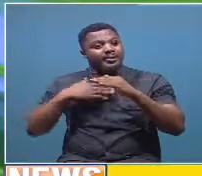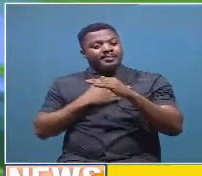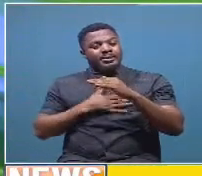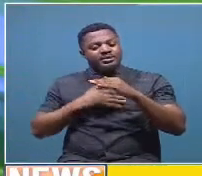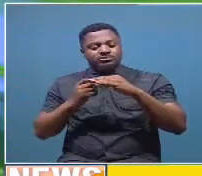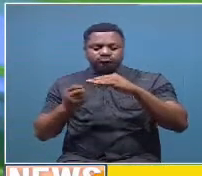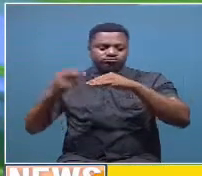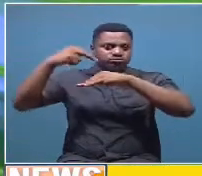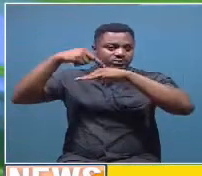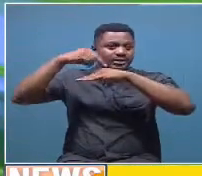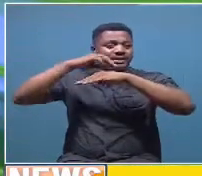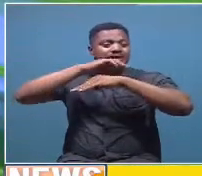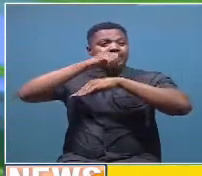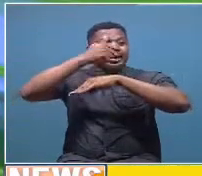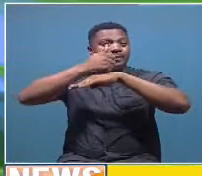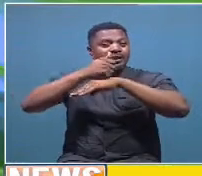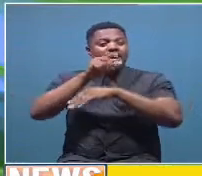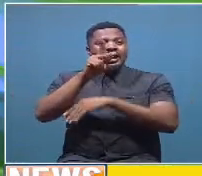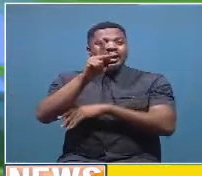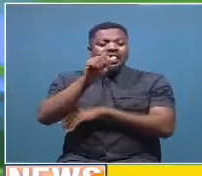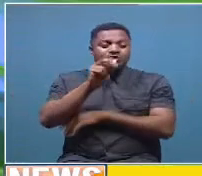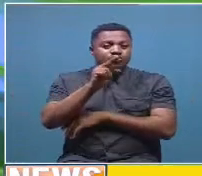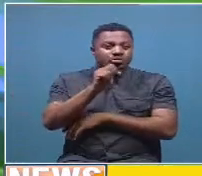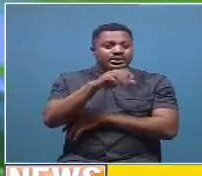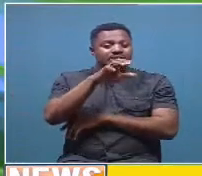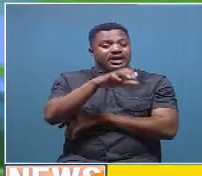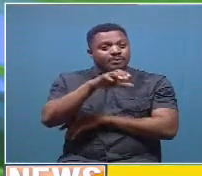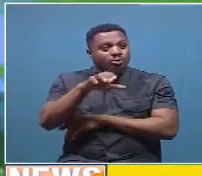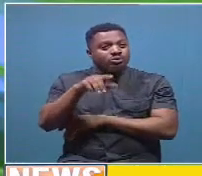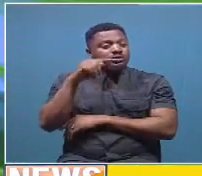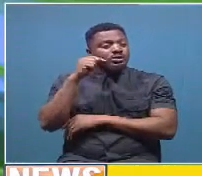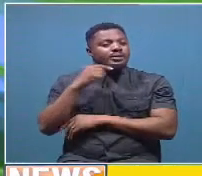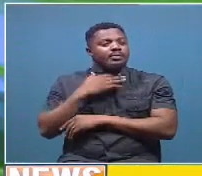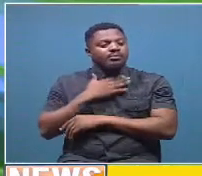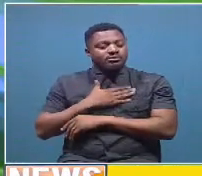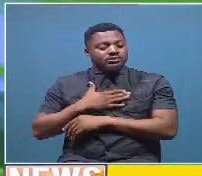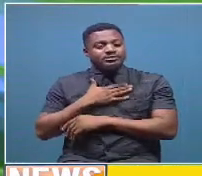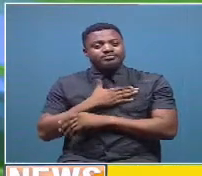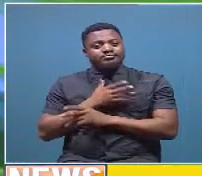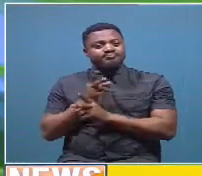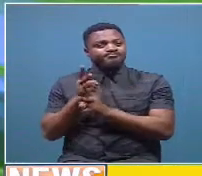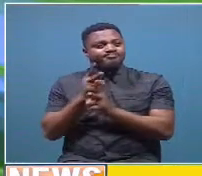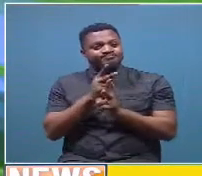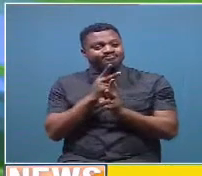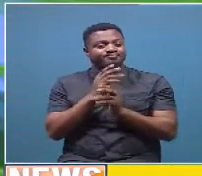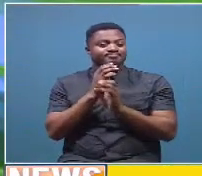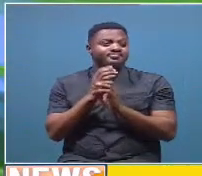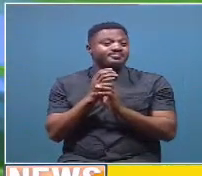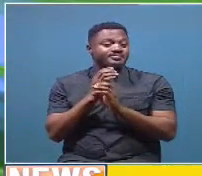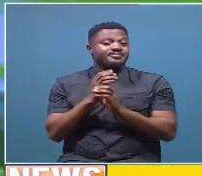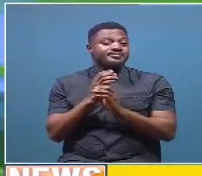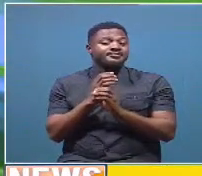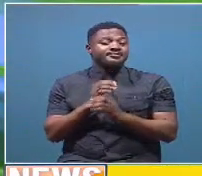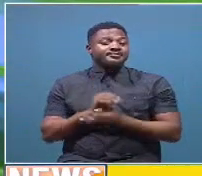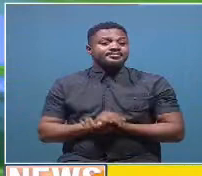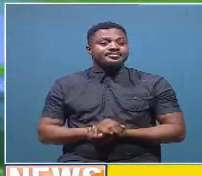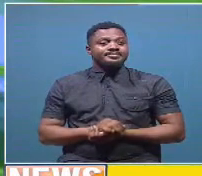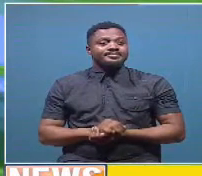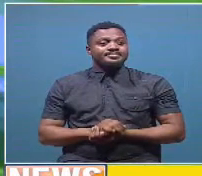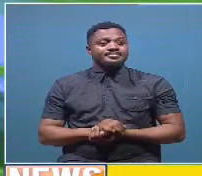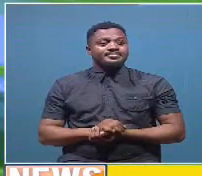coastal areas in Accra, Kaswa, Takoradi, and Cape Coast should ensure to move to higher